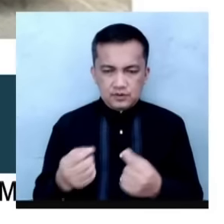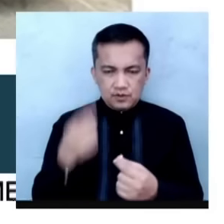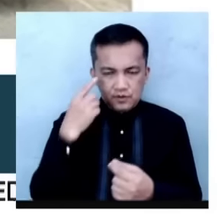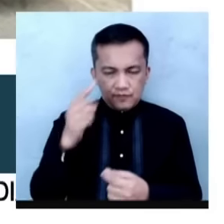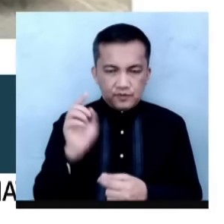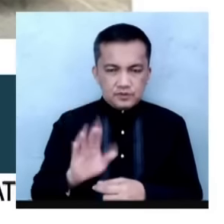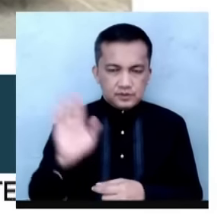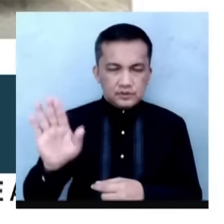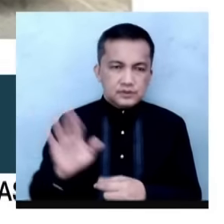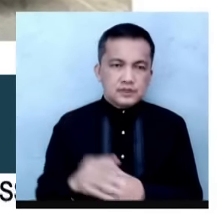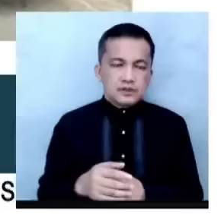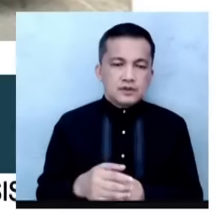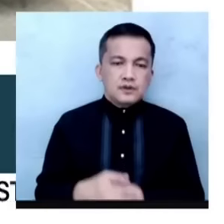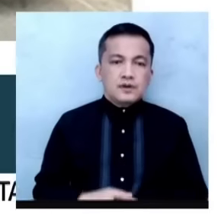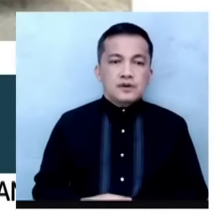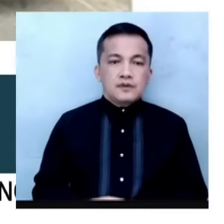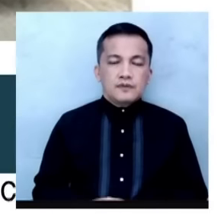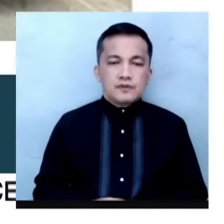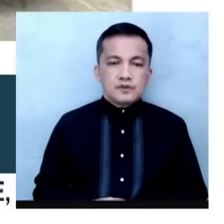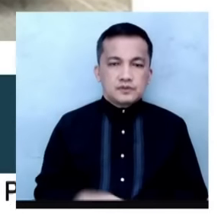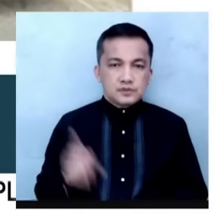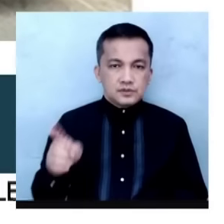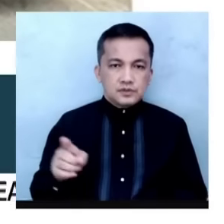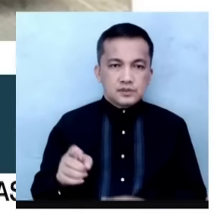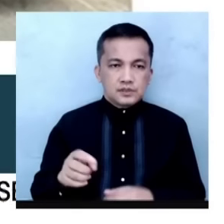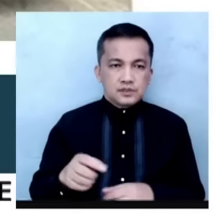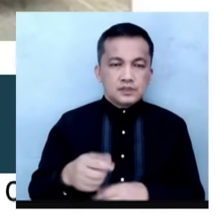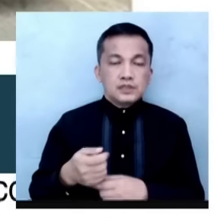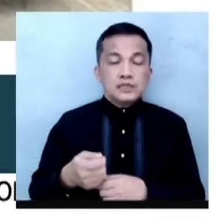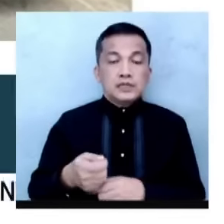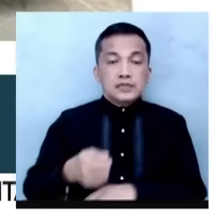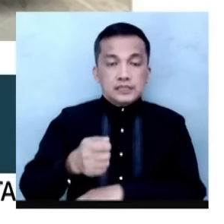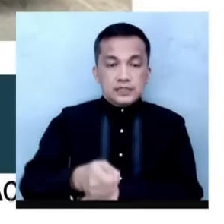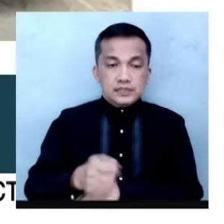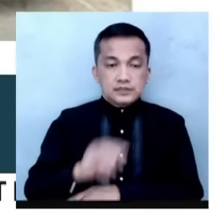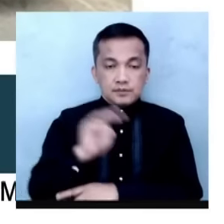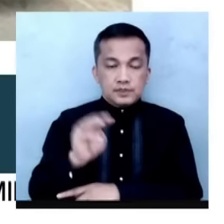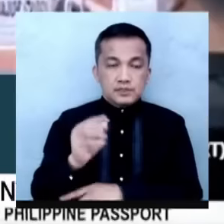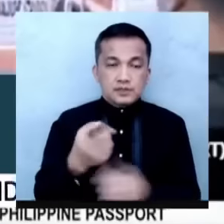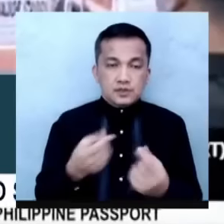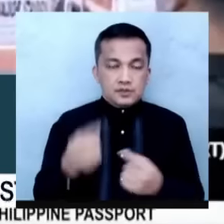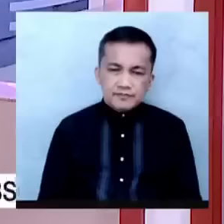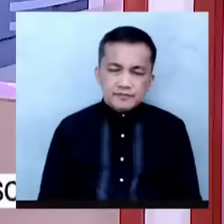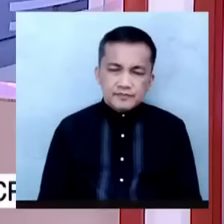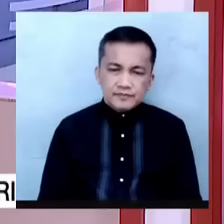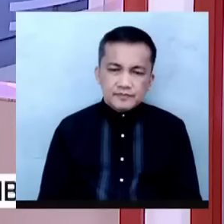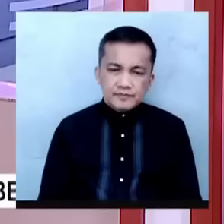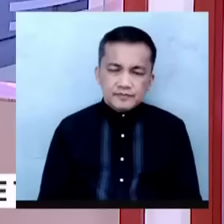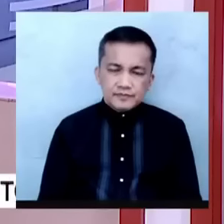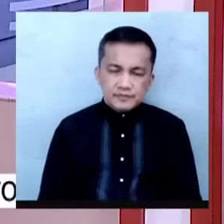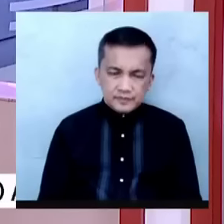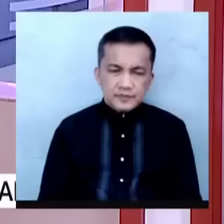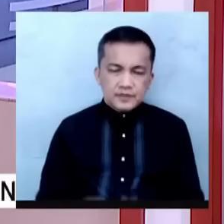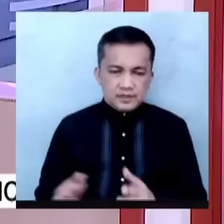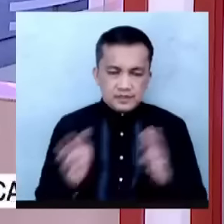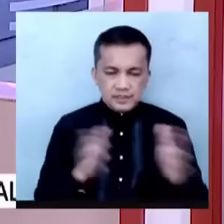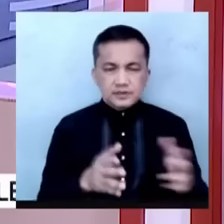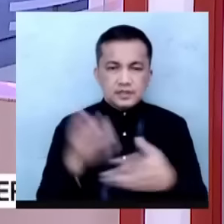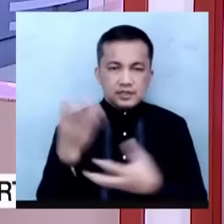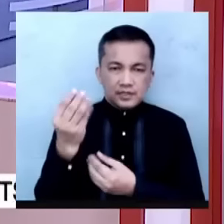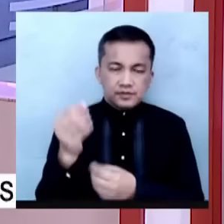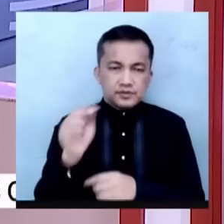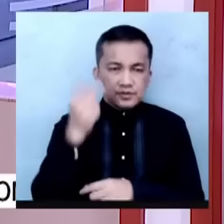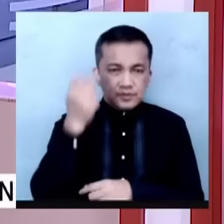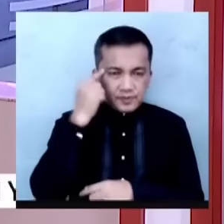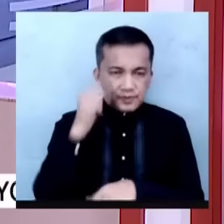no? Itong hearing sa Lunes ay gagawin para kay Guo Huaping. And let's get an update now on government's efforts